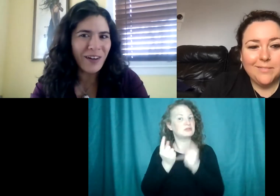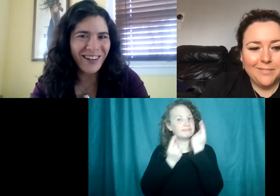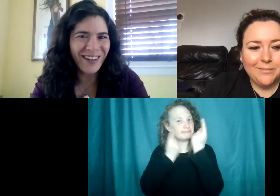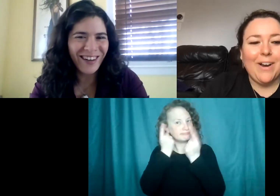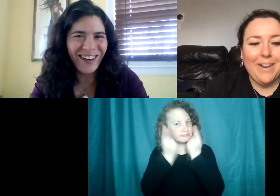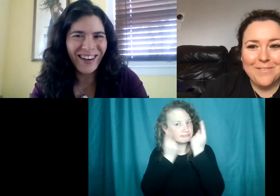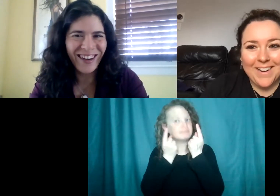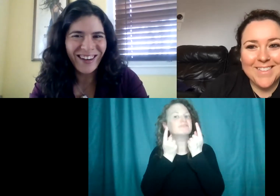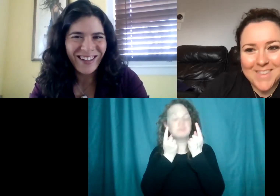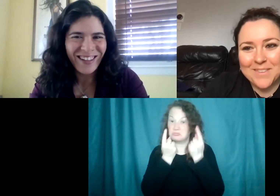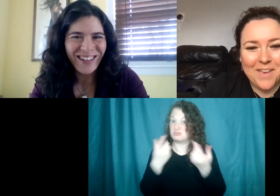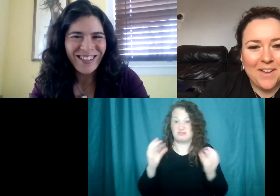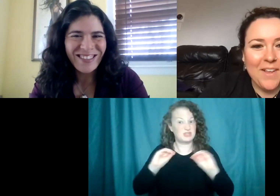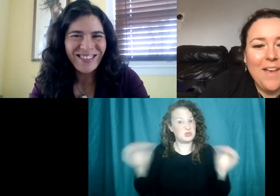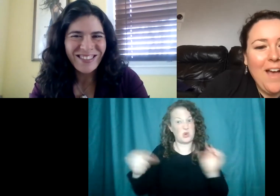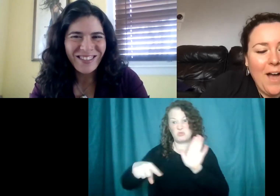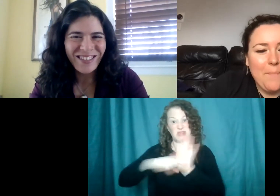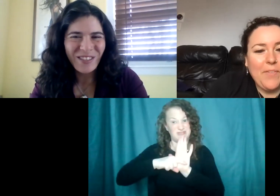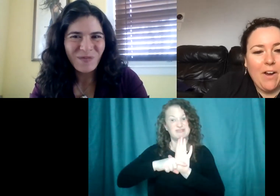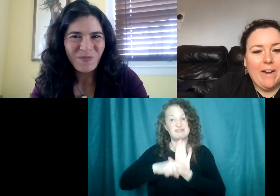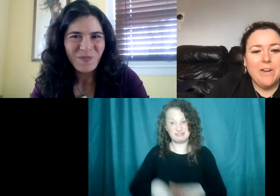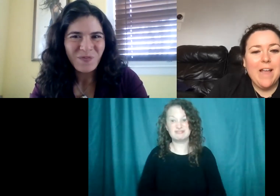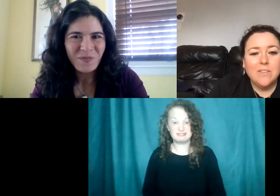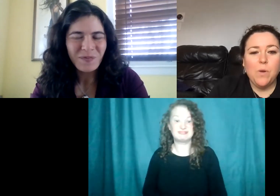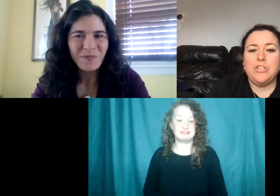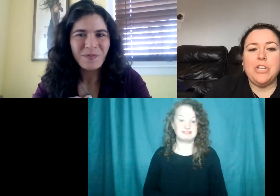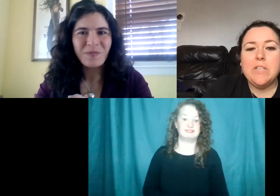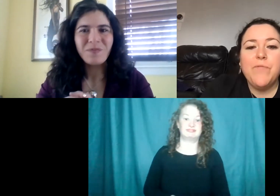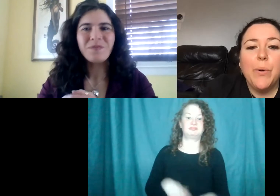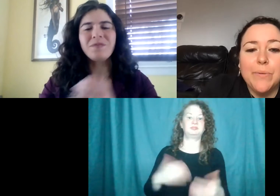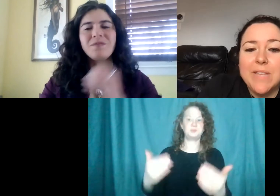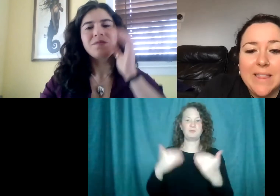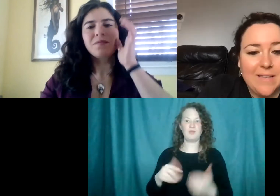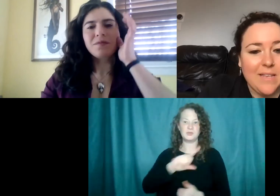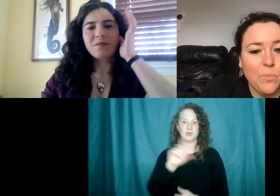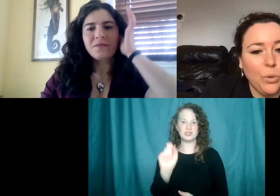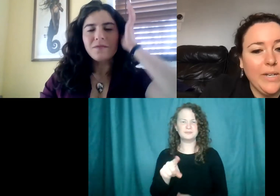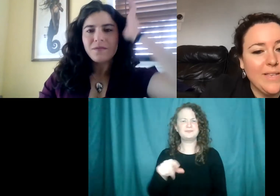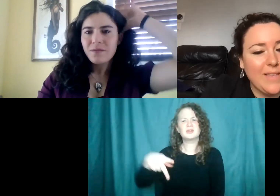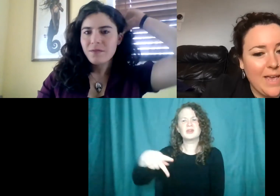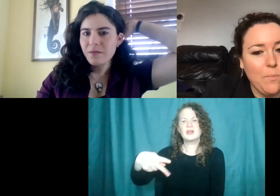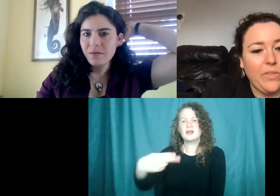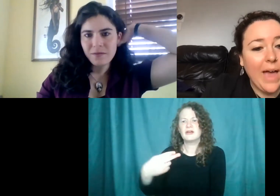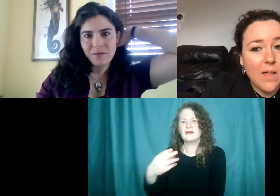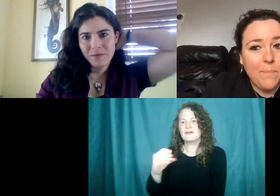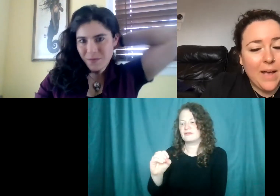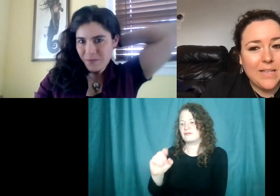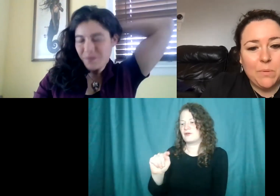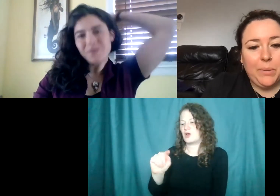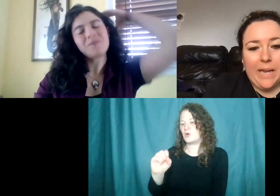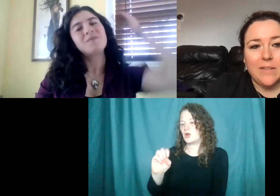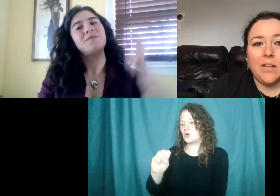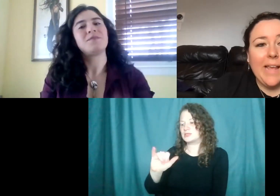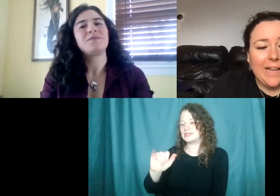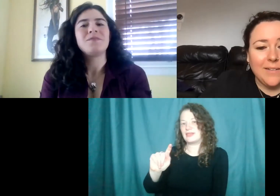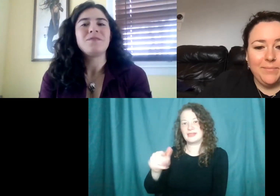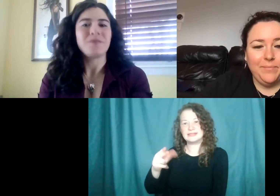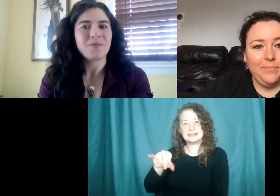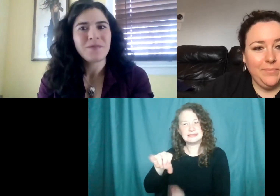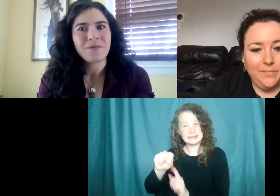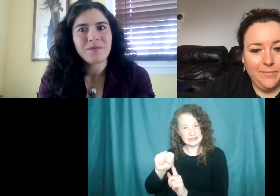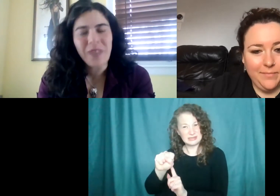power. Right, right. Sounds good. All right, our next question, does photosynthesis work the same with kelp as with plants on